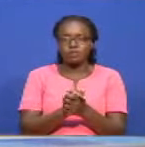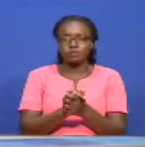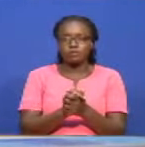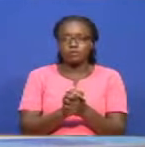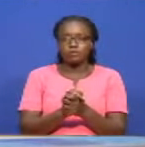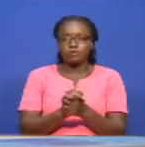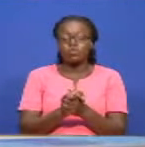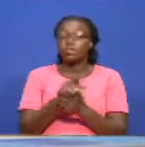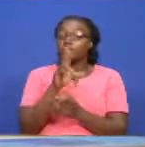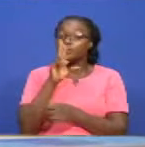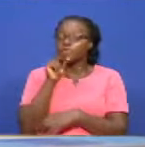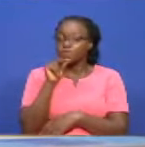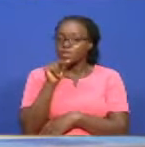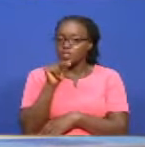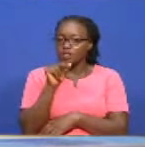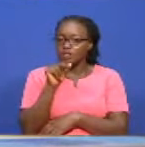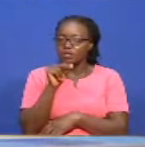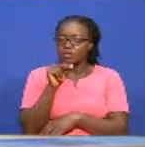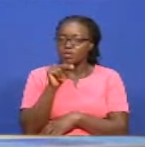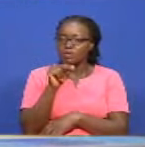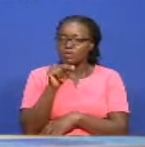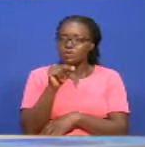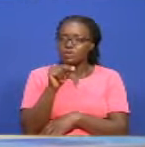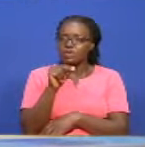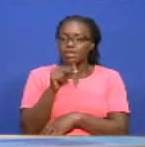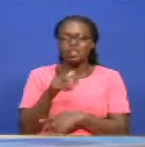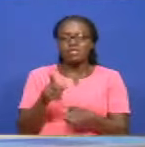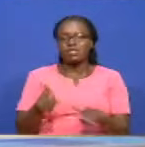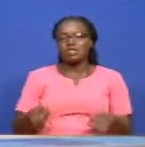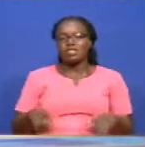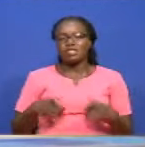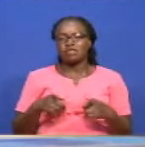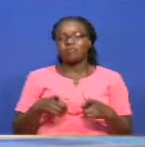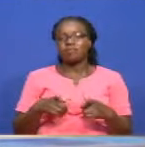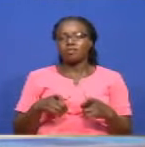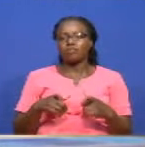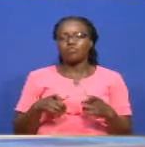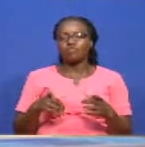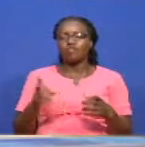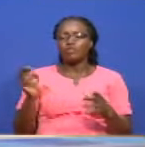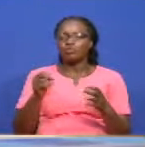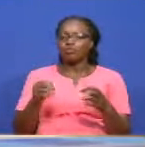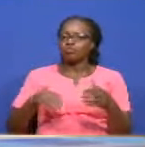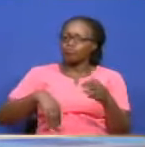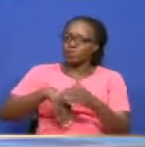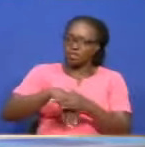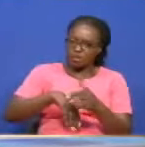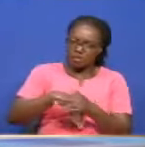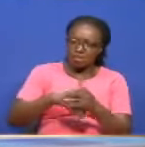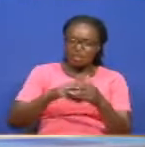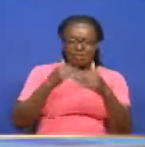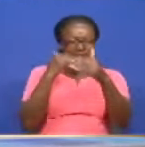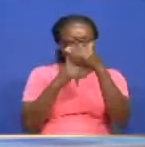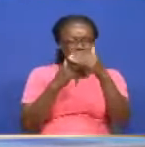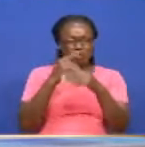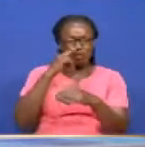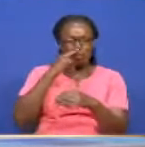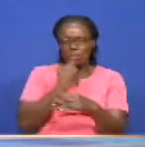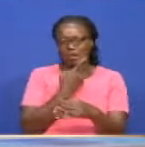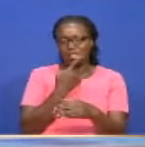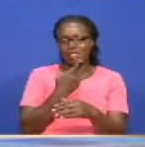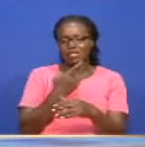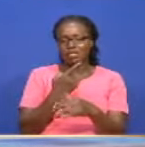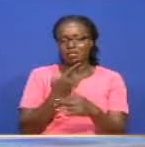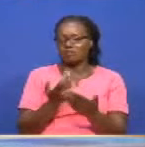On Twitter, Opio Polycop, you're saying this life of no gatherings and football curfew, it's boring. And let's see, again,